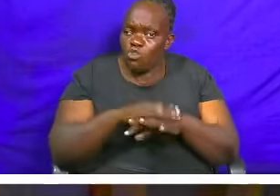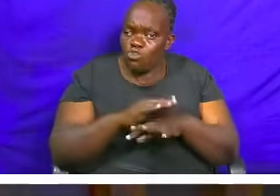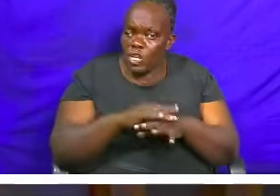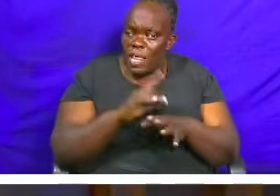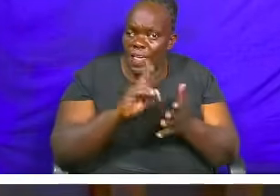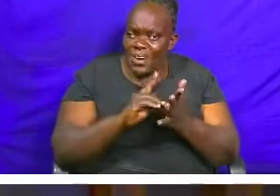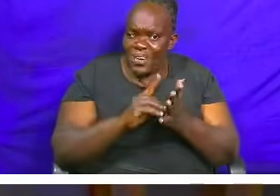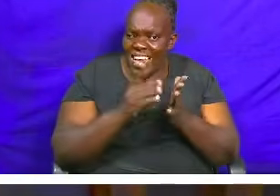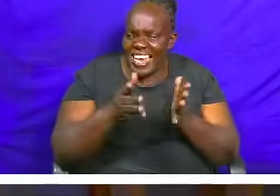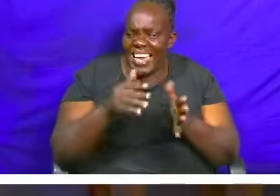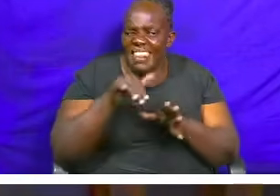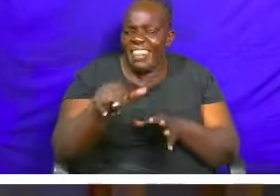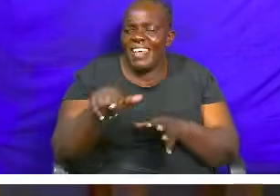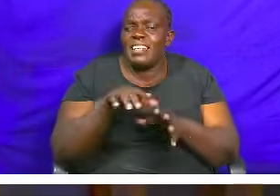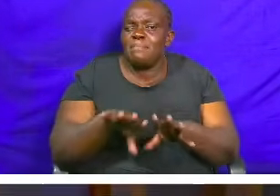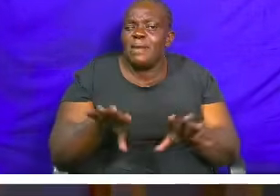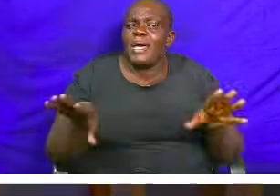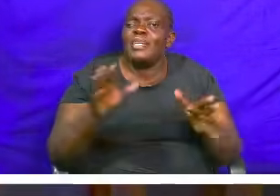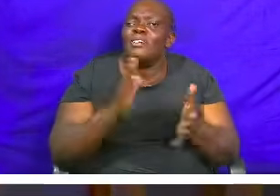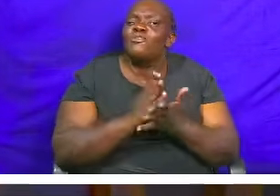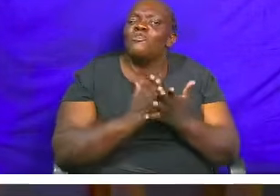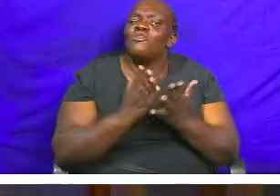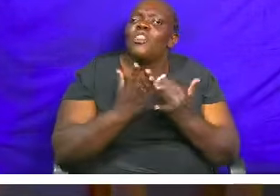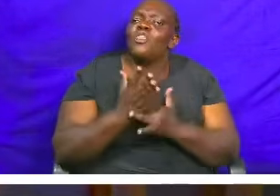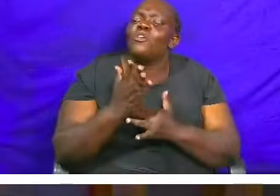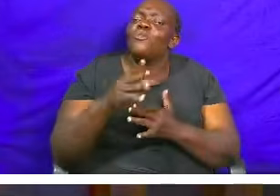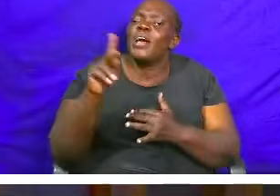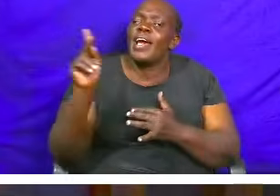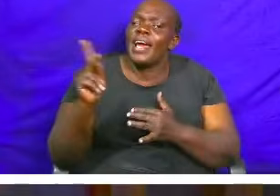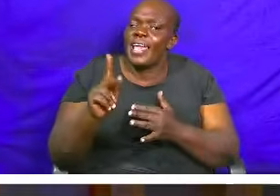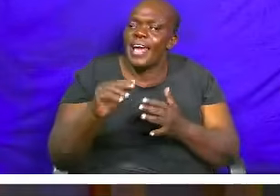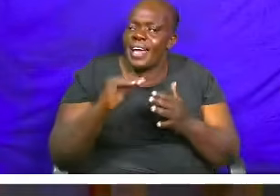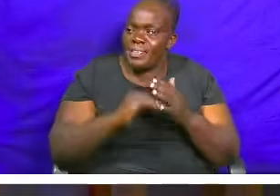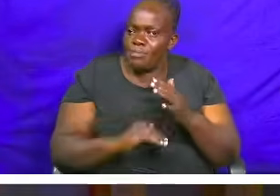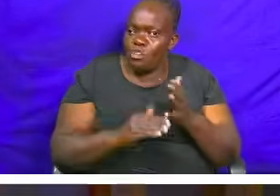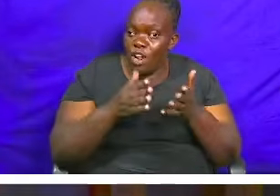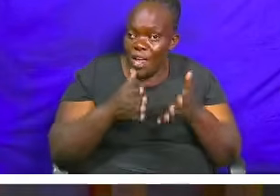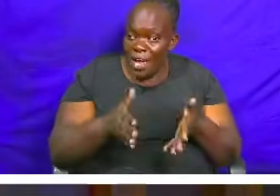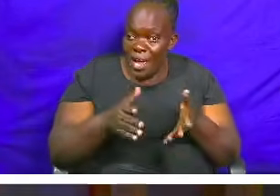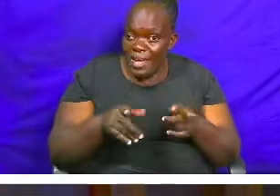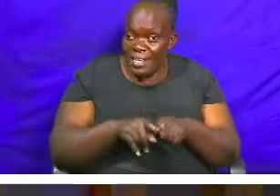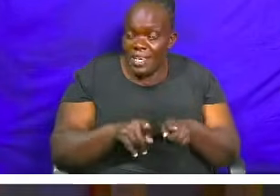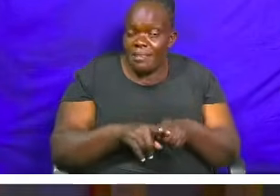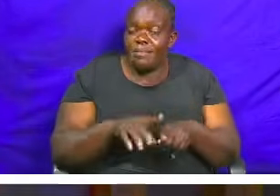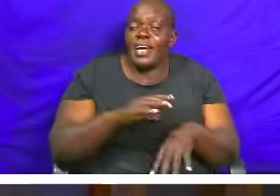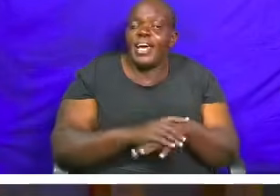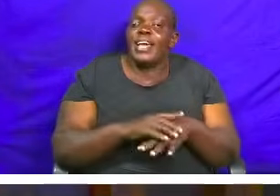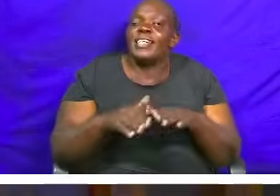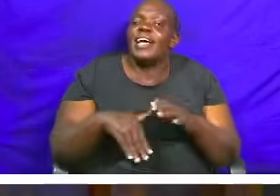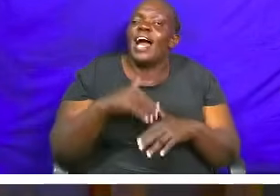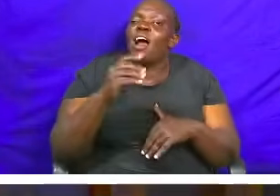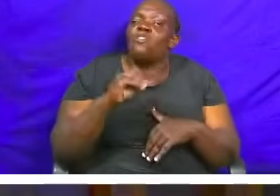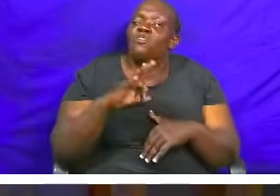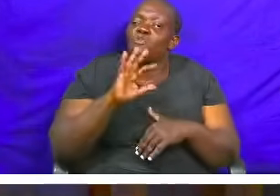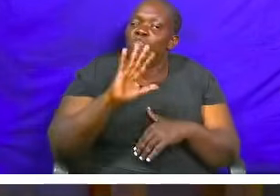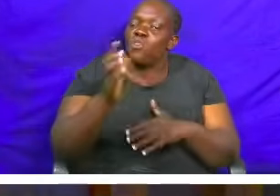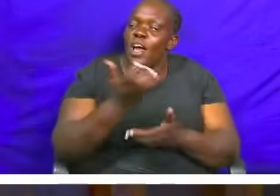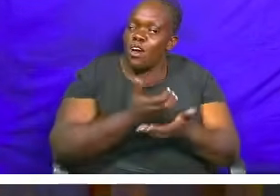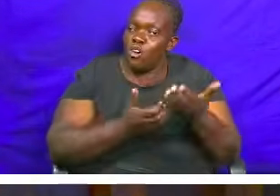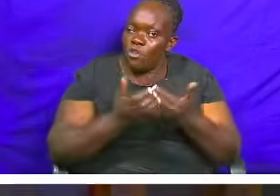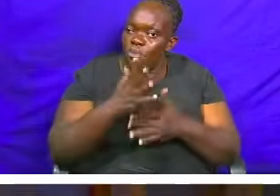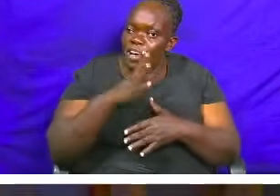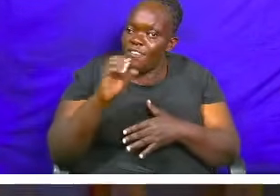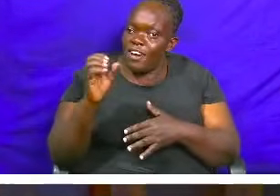in these markets, including Kenya, were less. And here you are still getting out of your economy $500